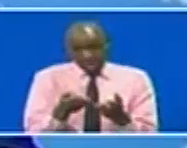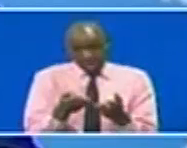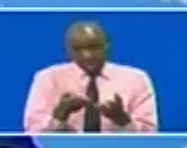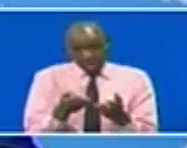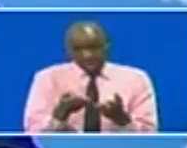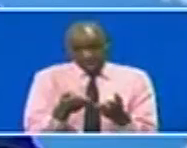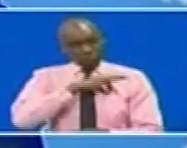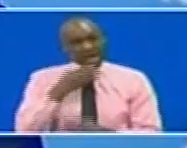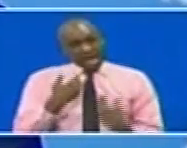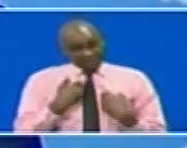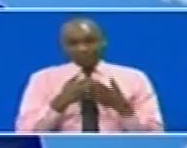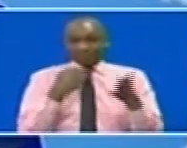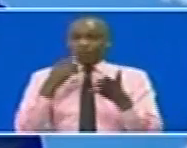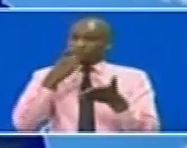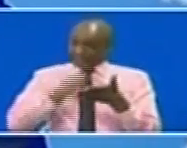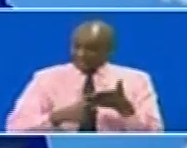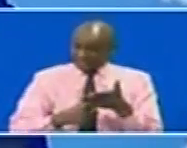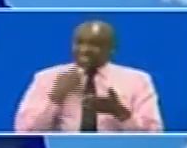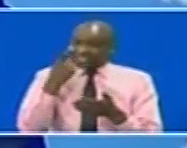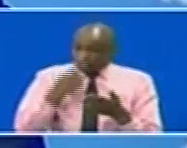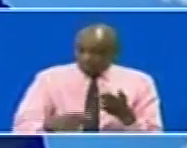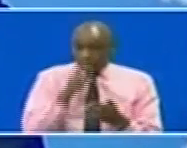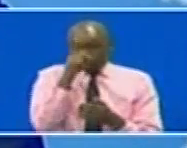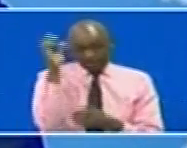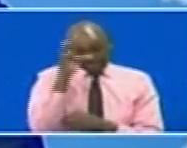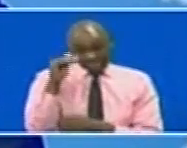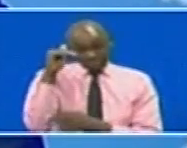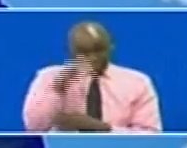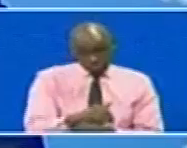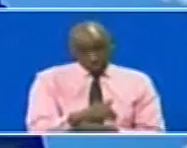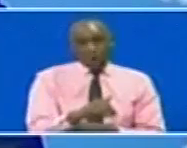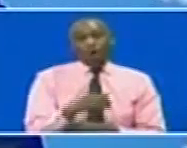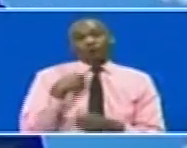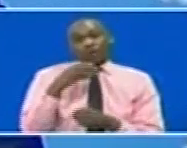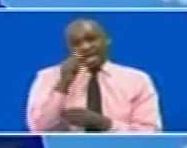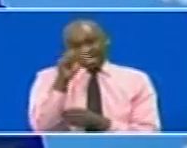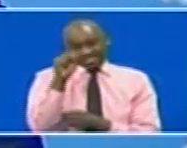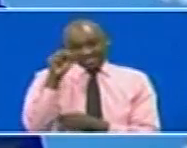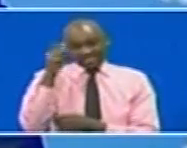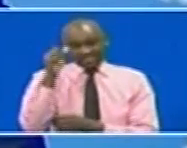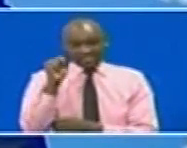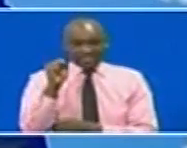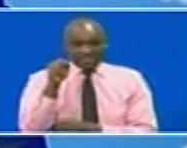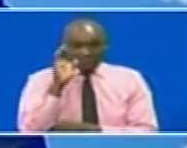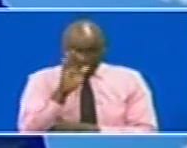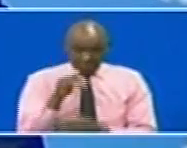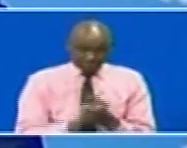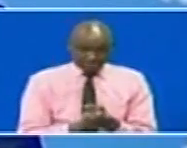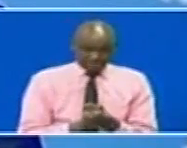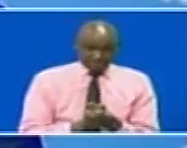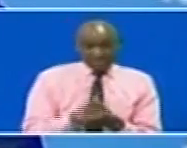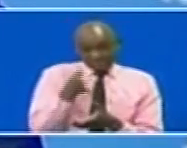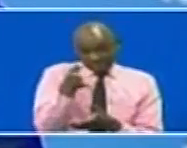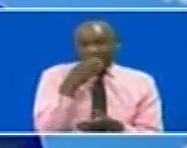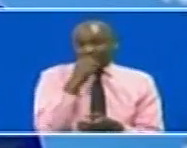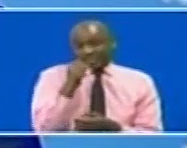profit before tax. KCB cited a 1% decline in total assets from 567 billion to 560